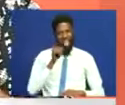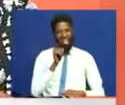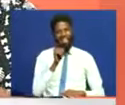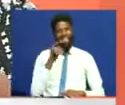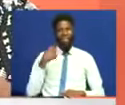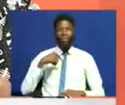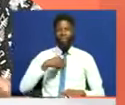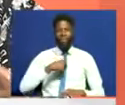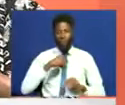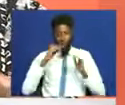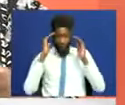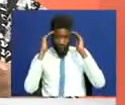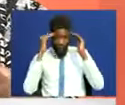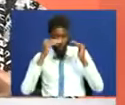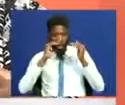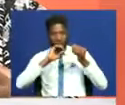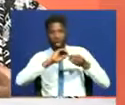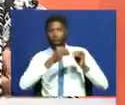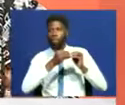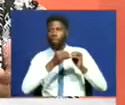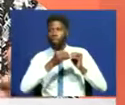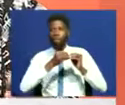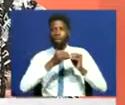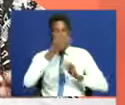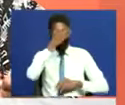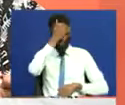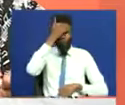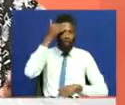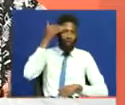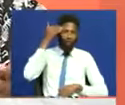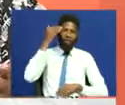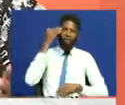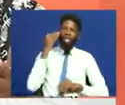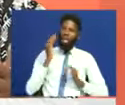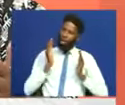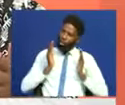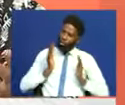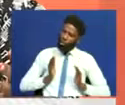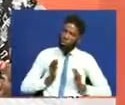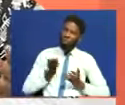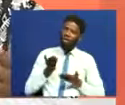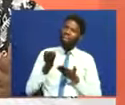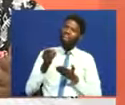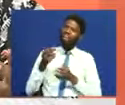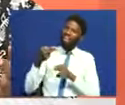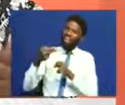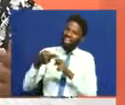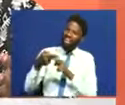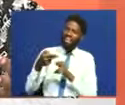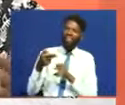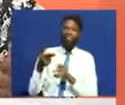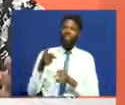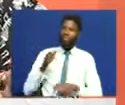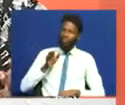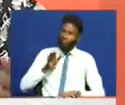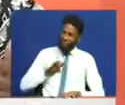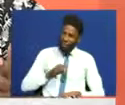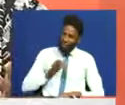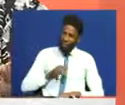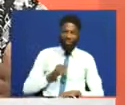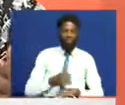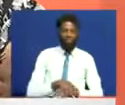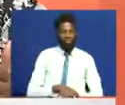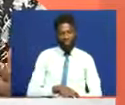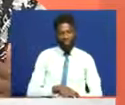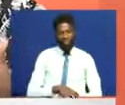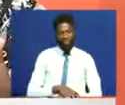statistics rather than looking at the humanity behind the names of the people the women, let me just be emphatic, the women